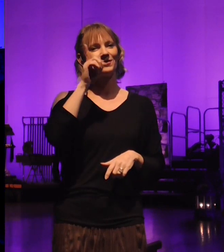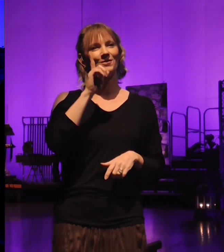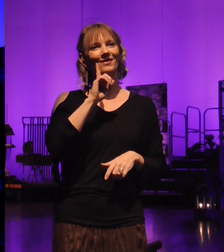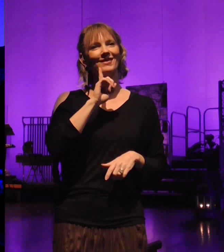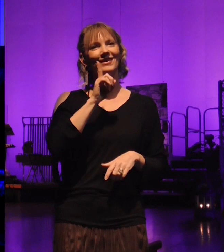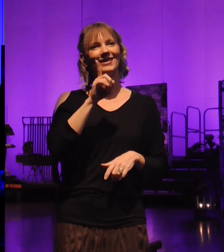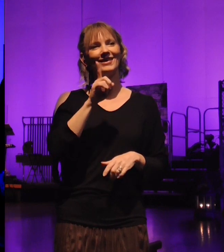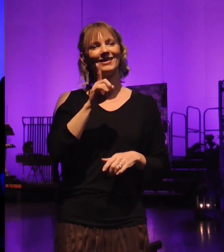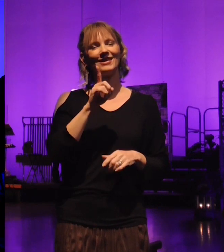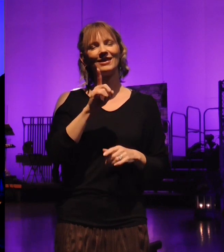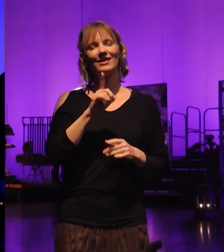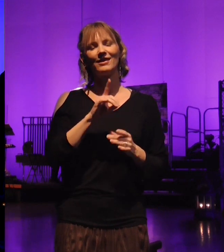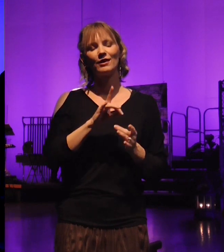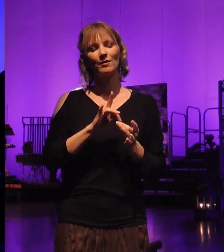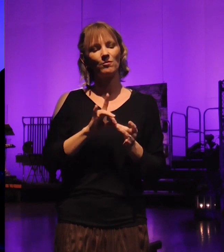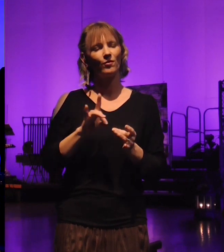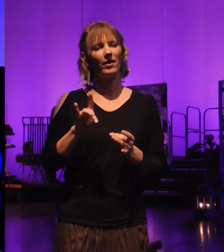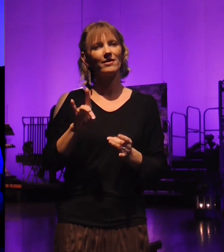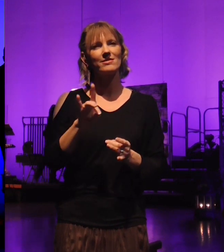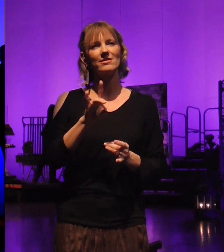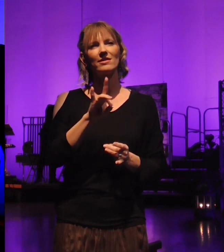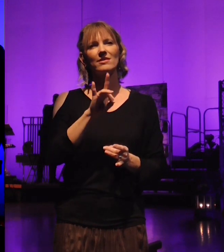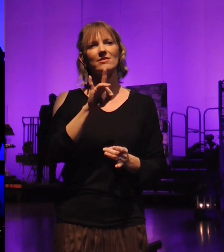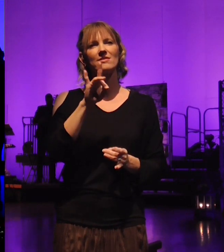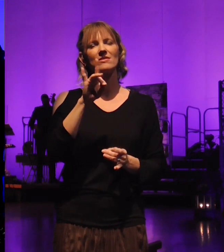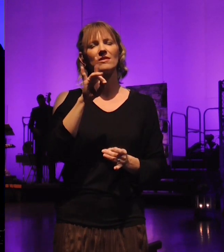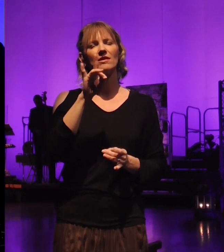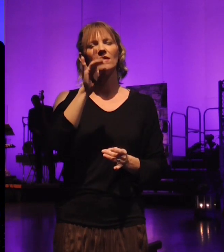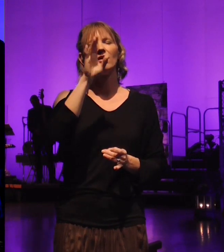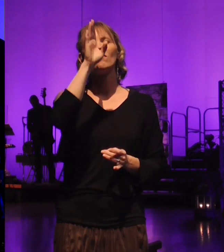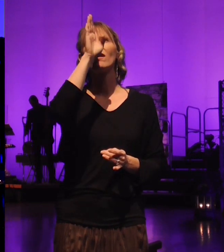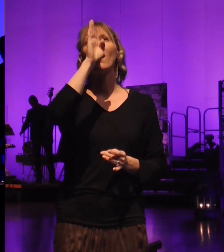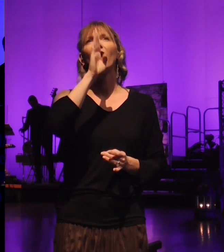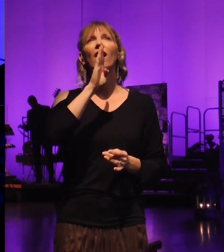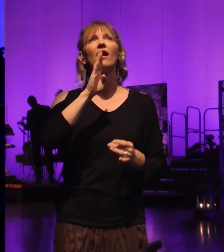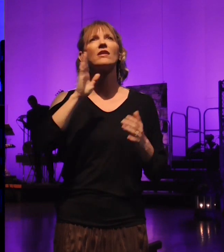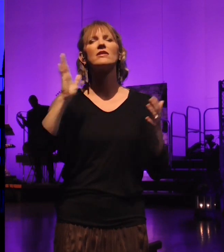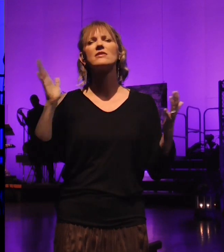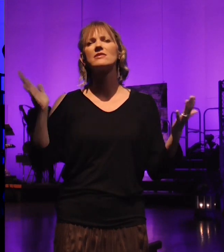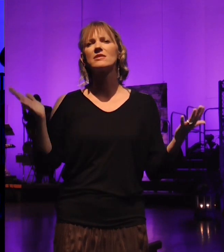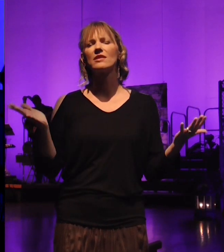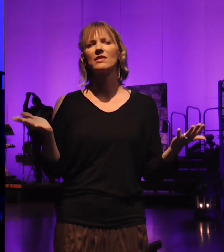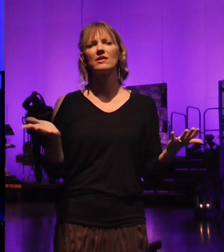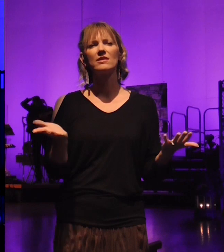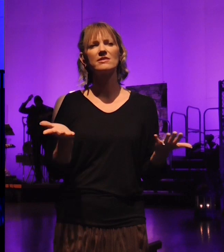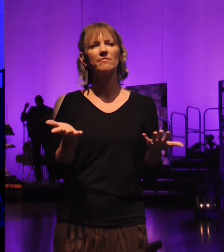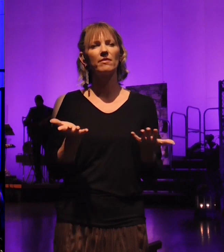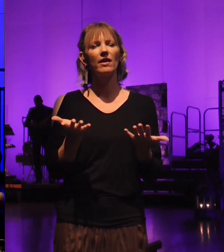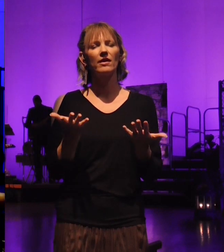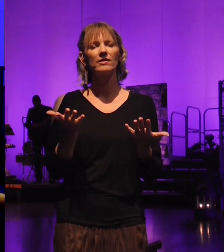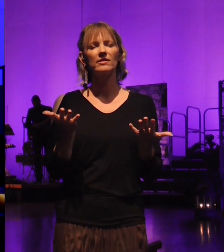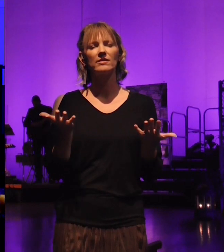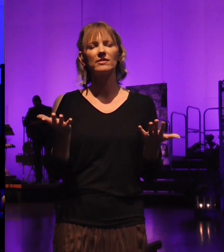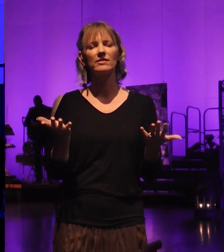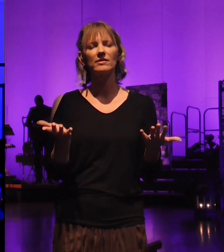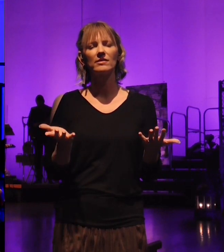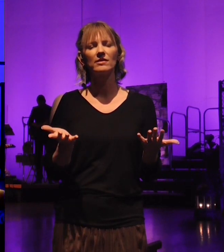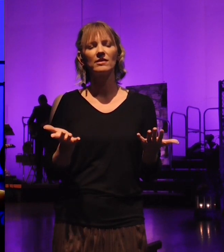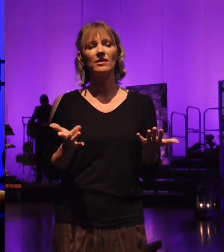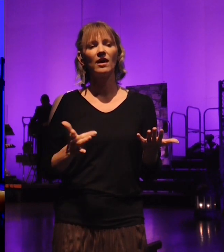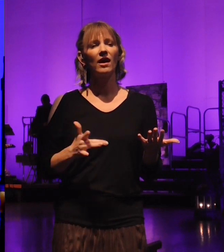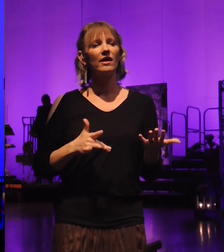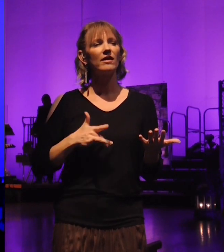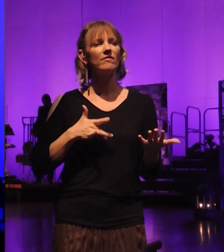Surely the presence of God is in this place. I